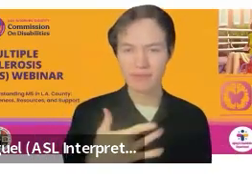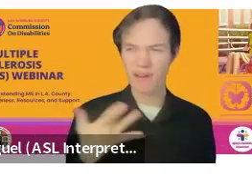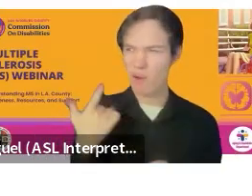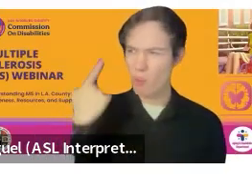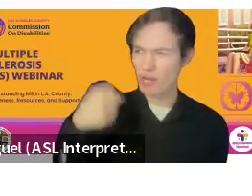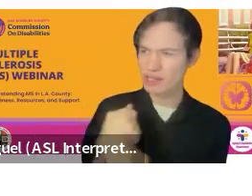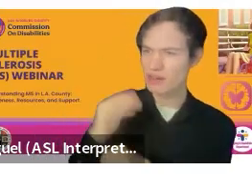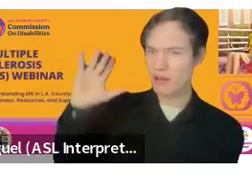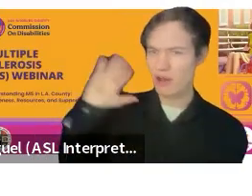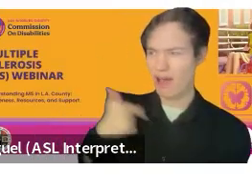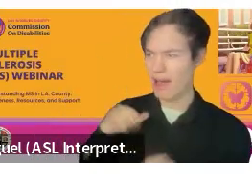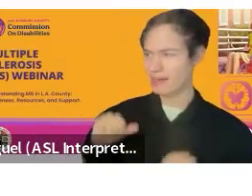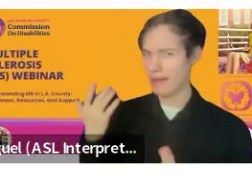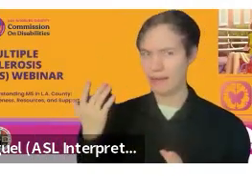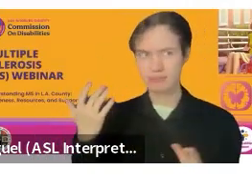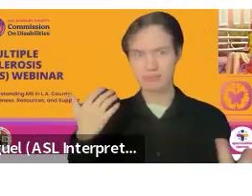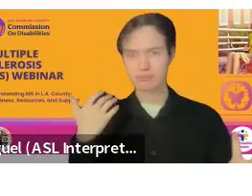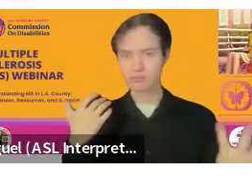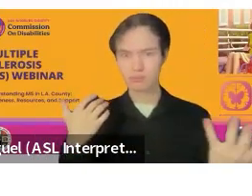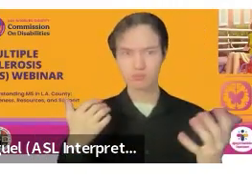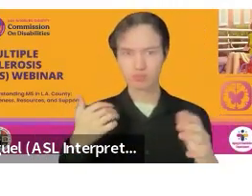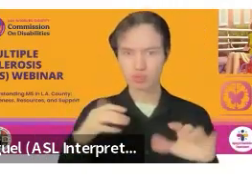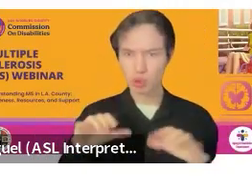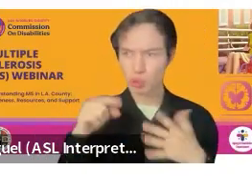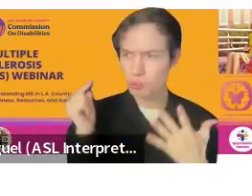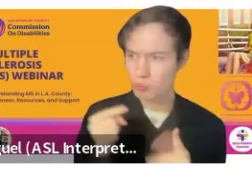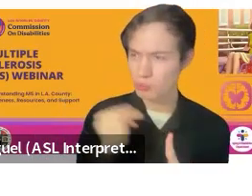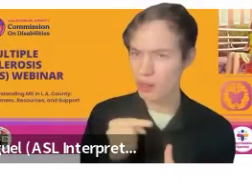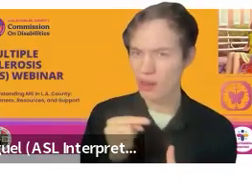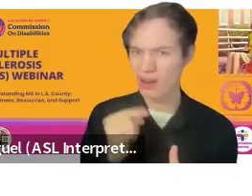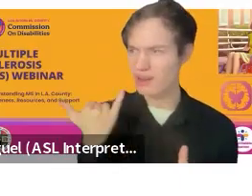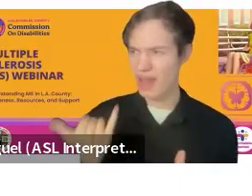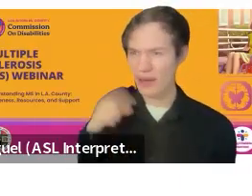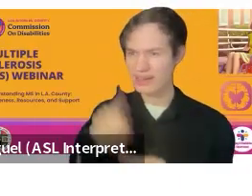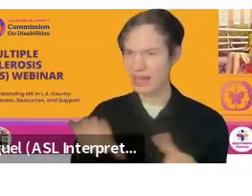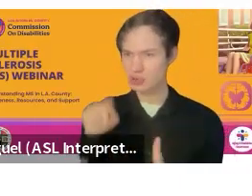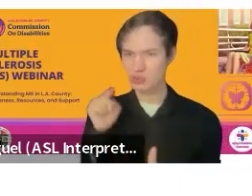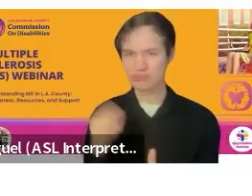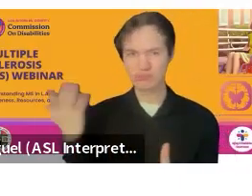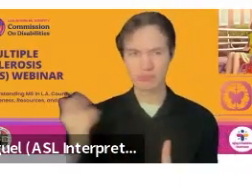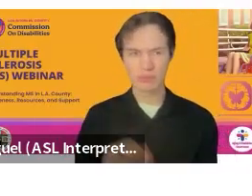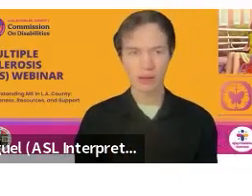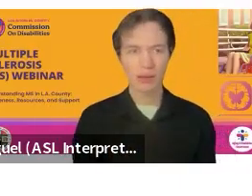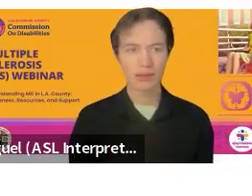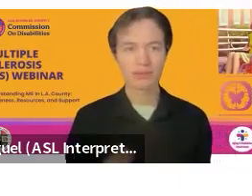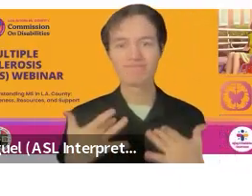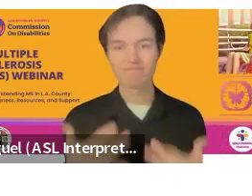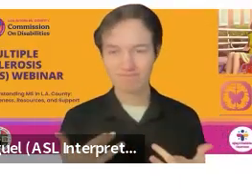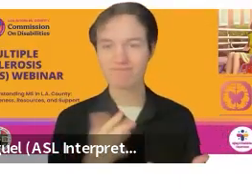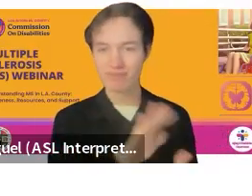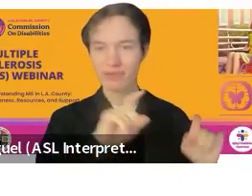ago. What I confirm when I see them in clinic is a change in their exam. And most